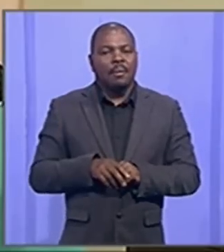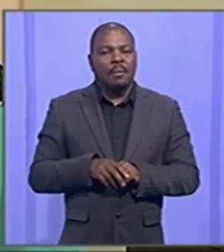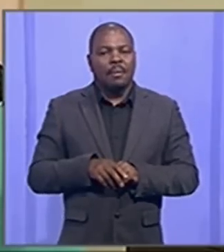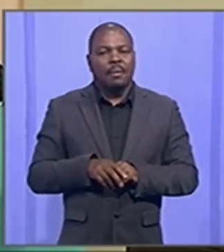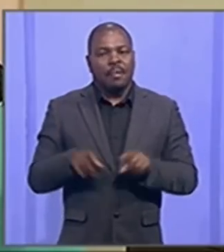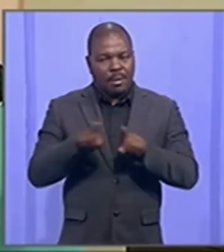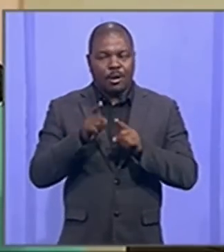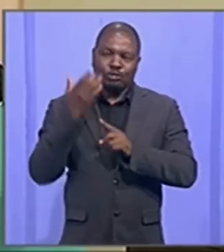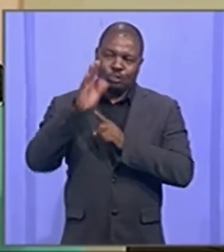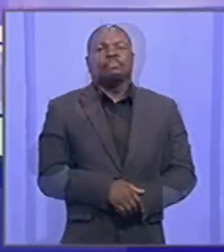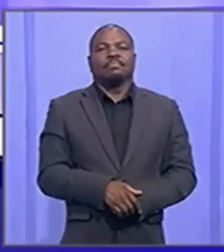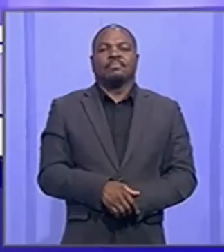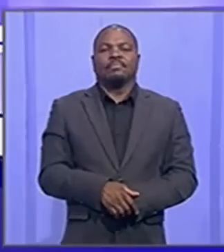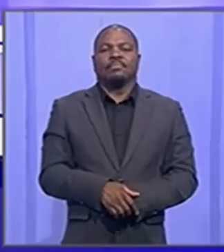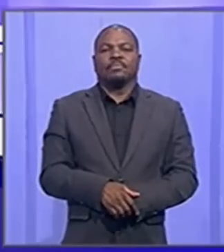respect.